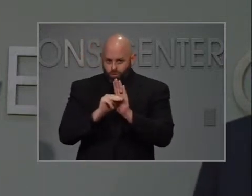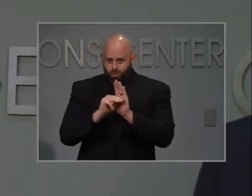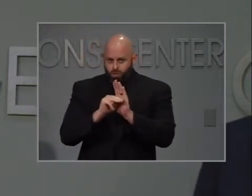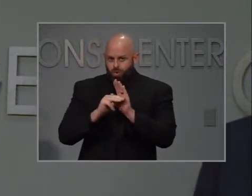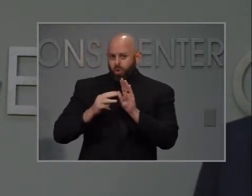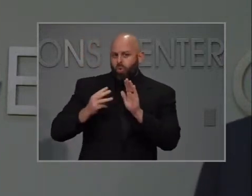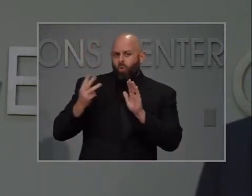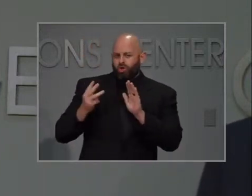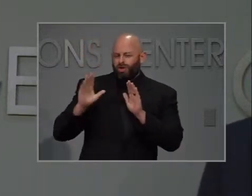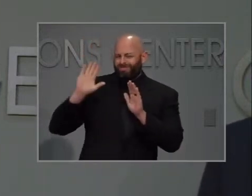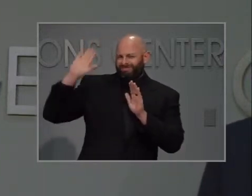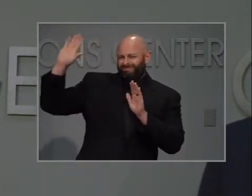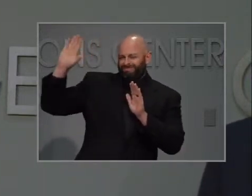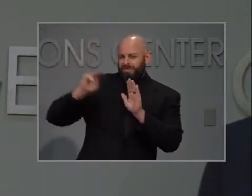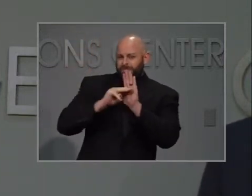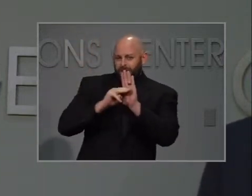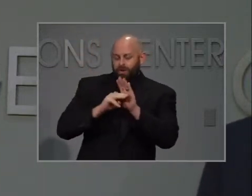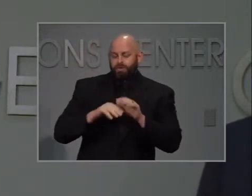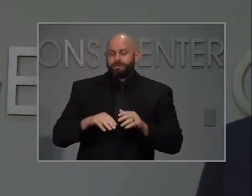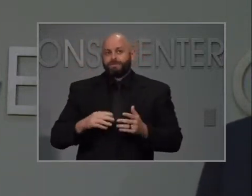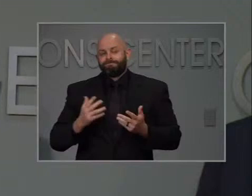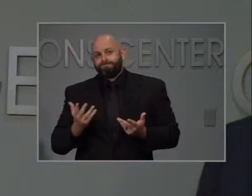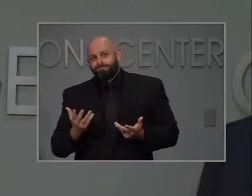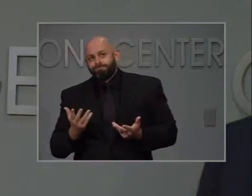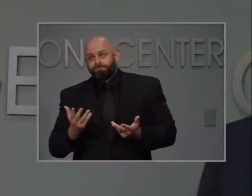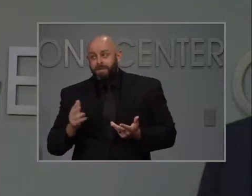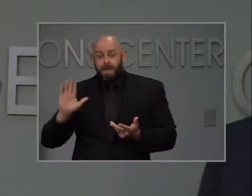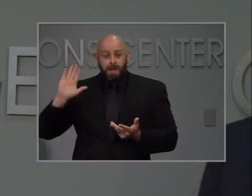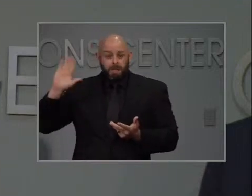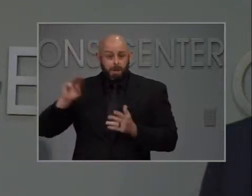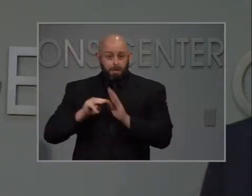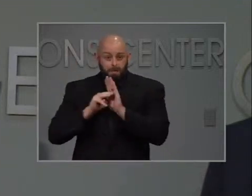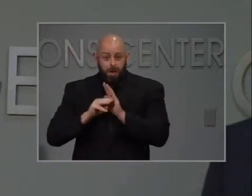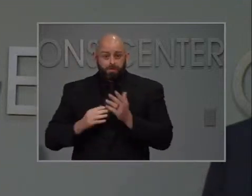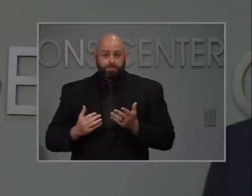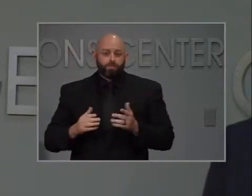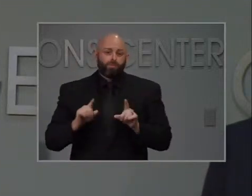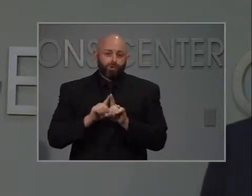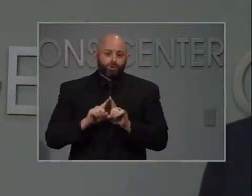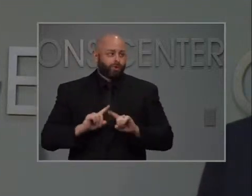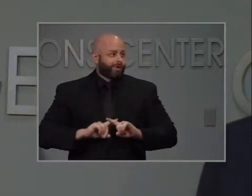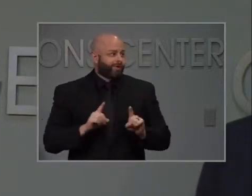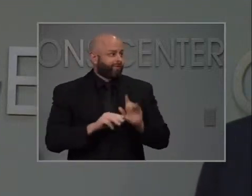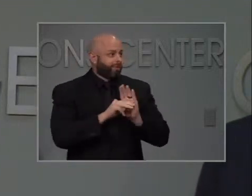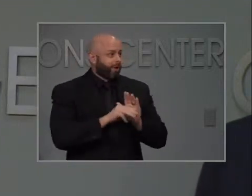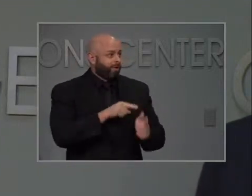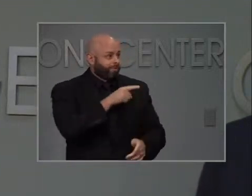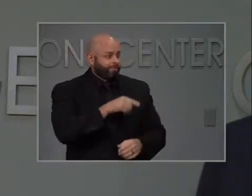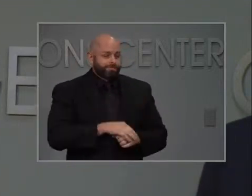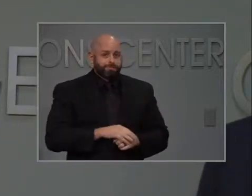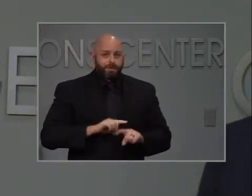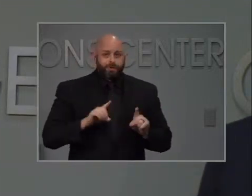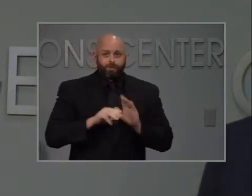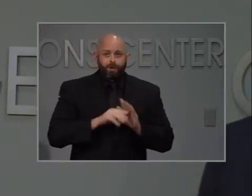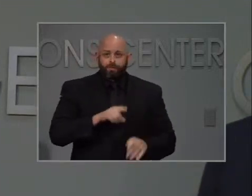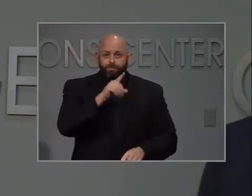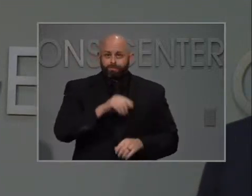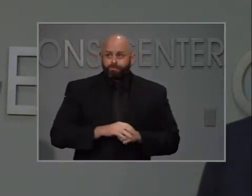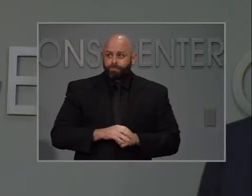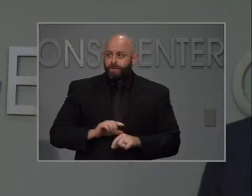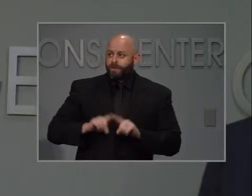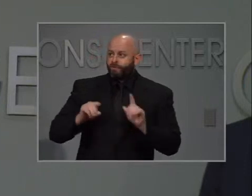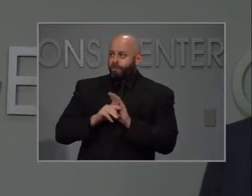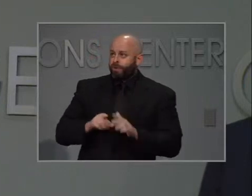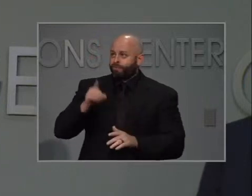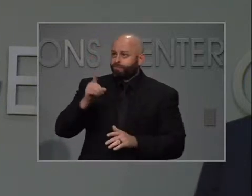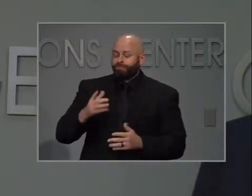any one of these models has its own limitations, and that model in particular, the way they model is based on actions that were